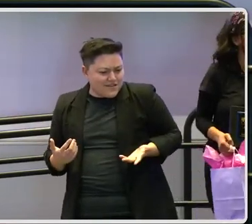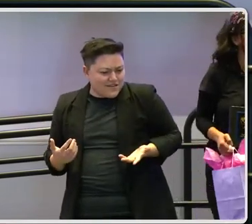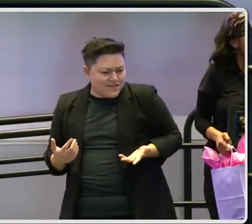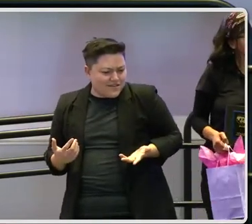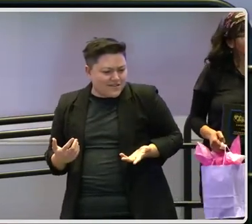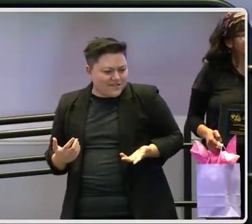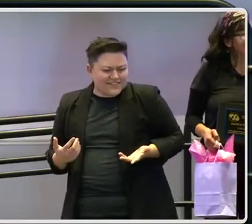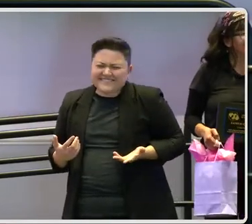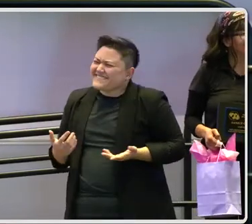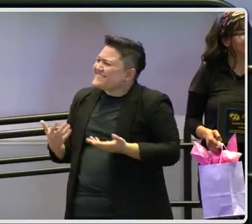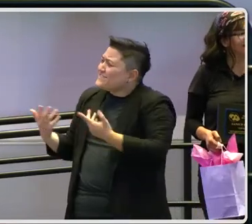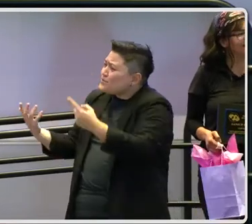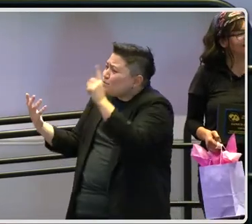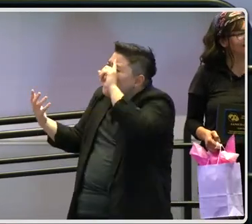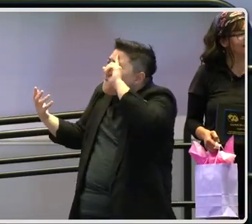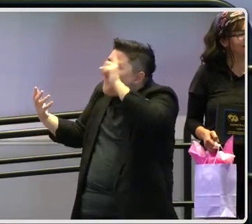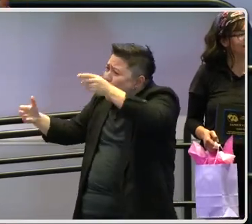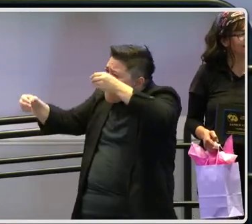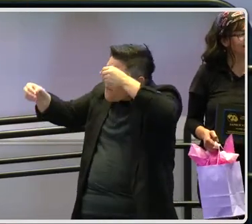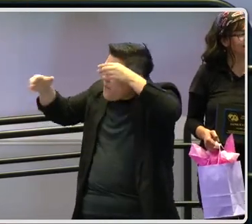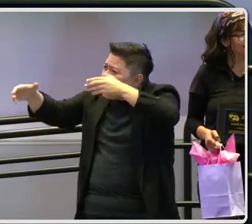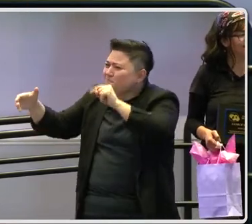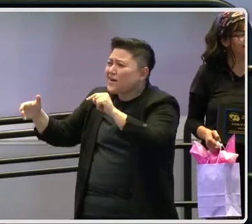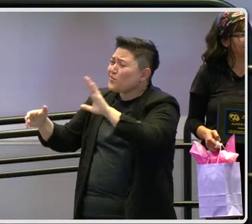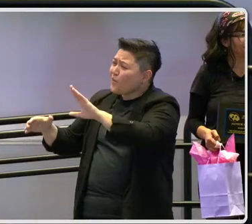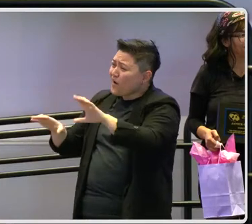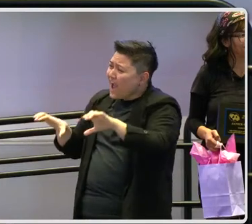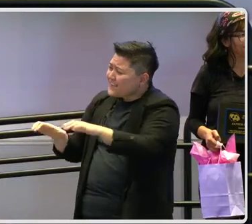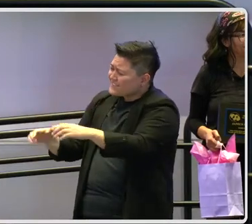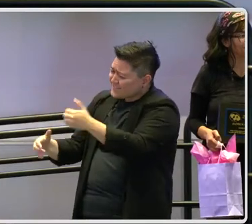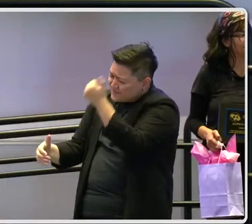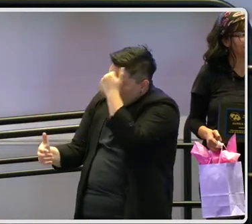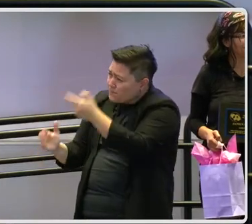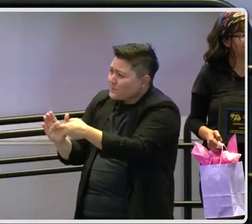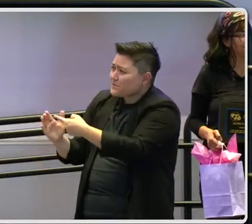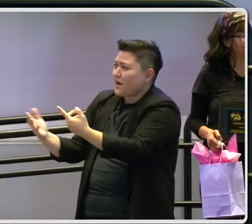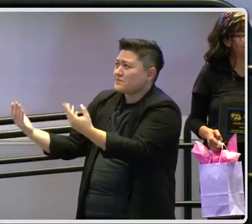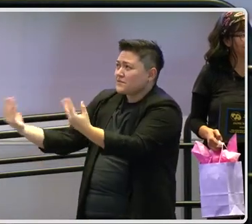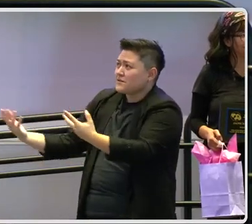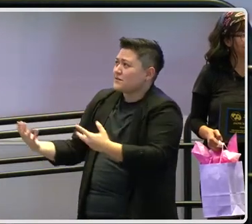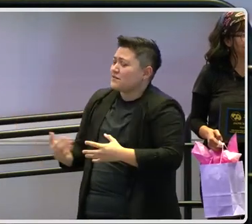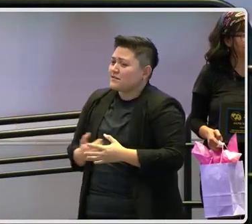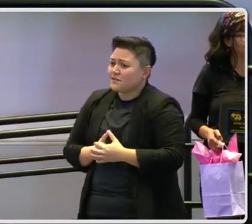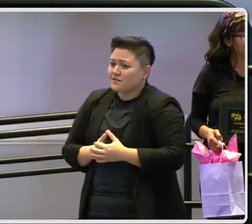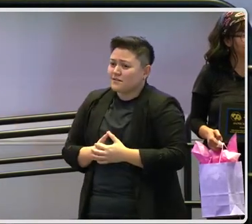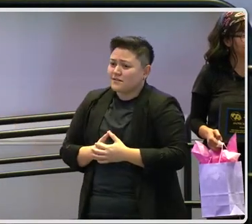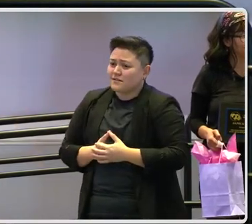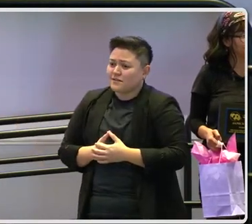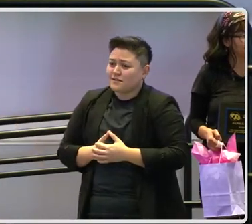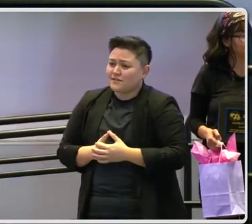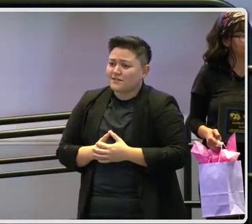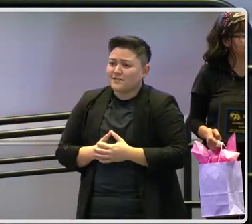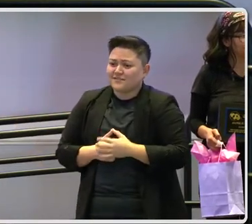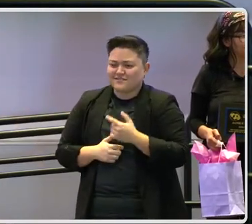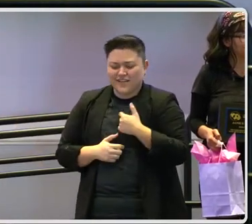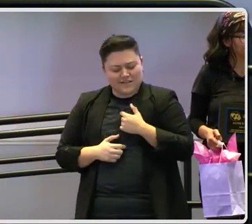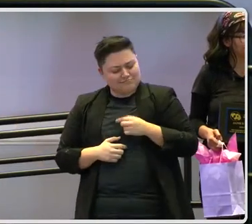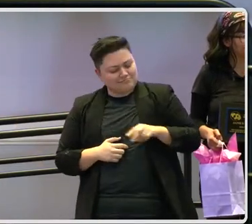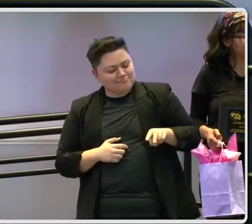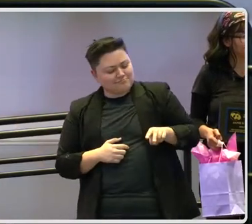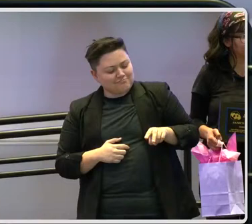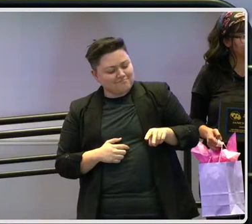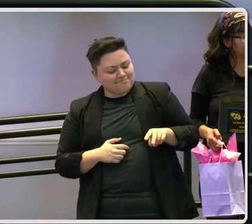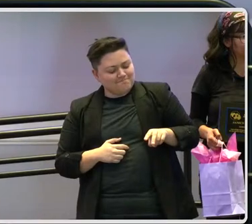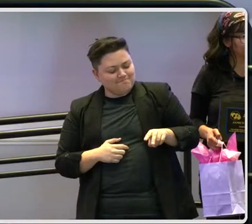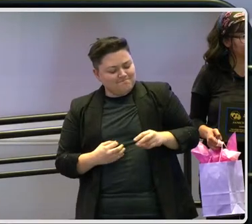she was like, you're so smart to just do some dumb things. She said, and I look at my daughter and